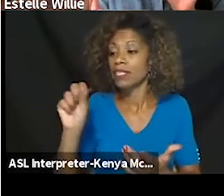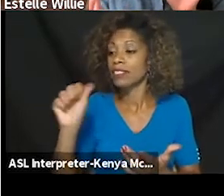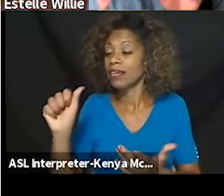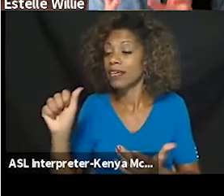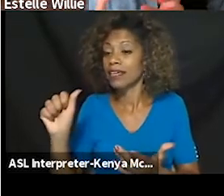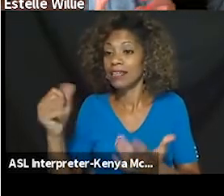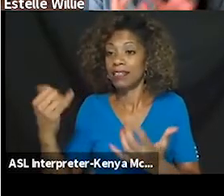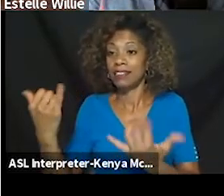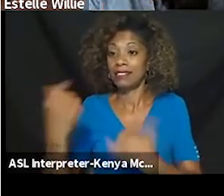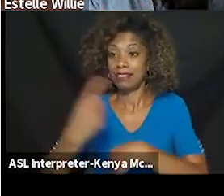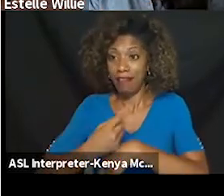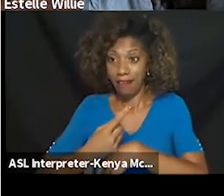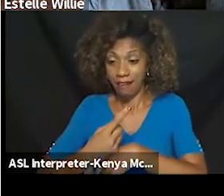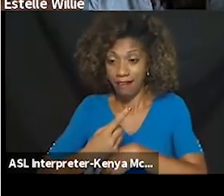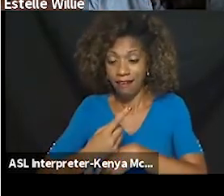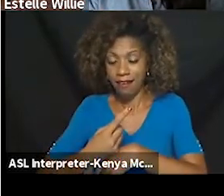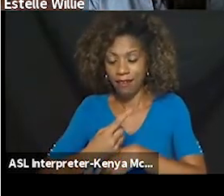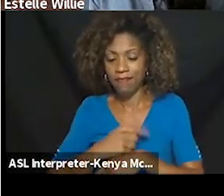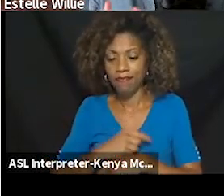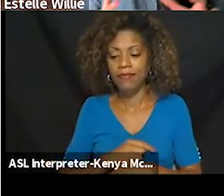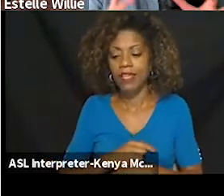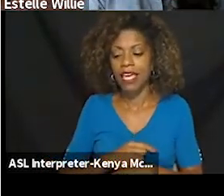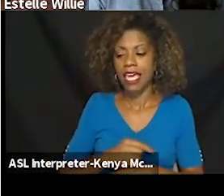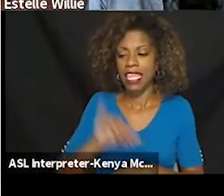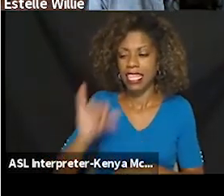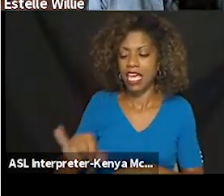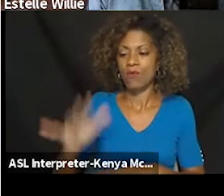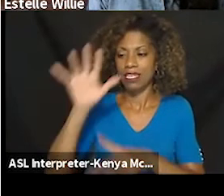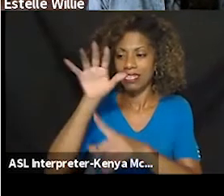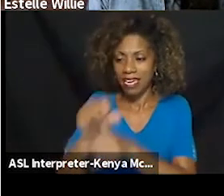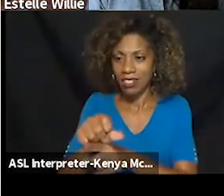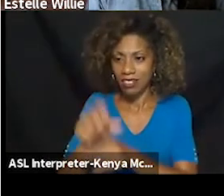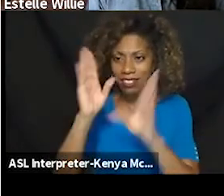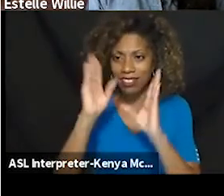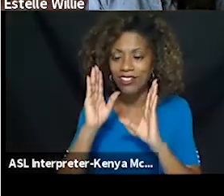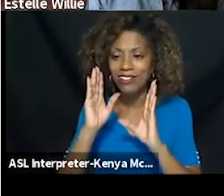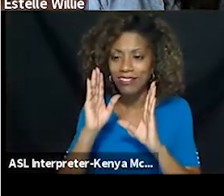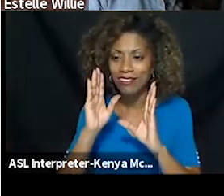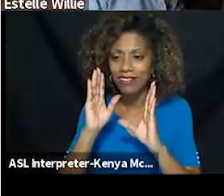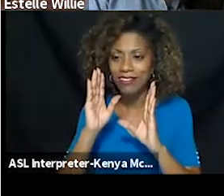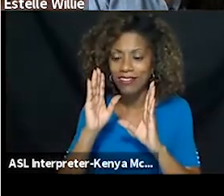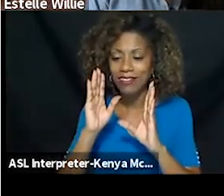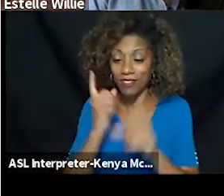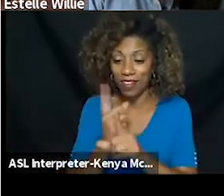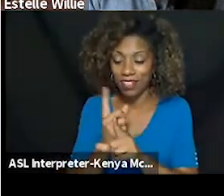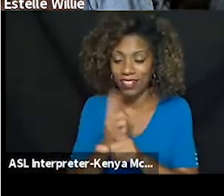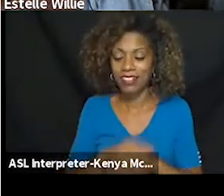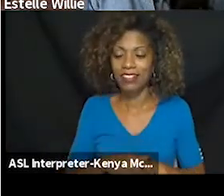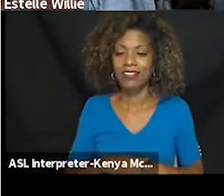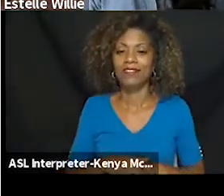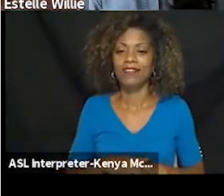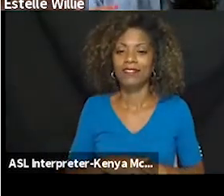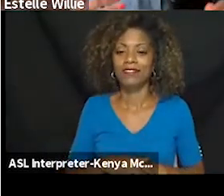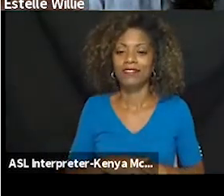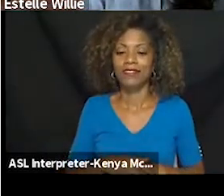the incoming administration. So then that leads me to the third piece about being